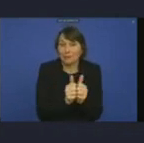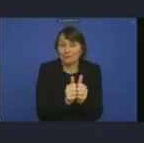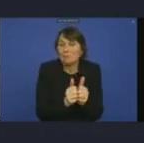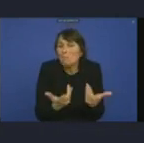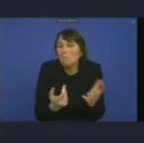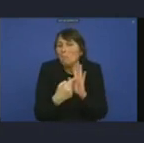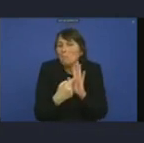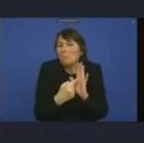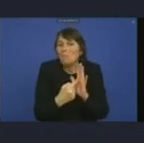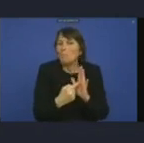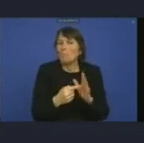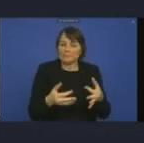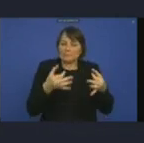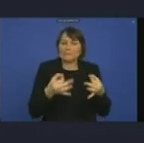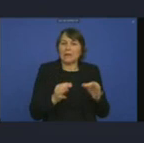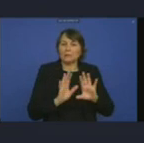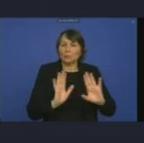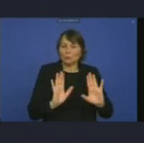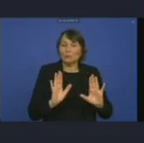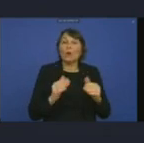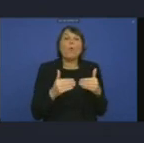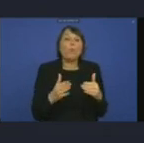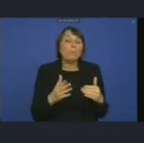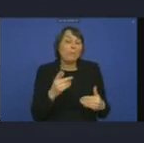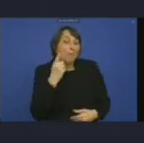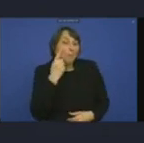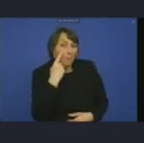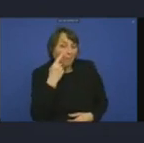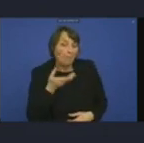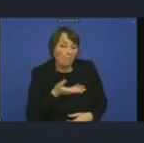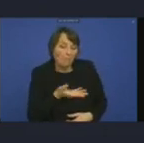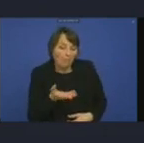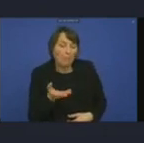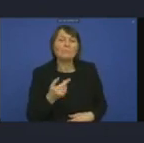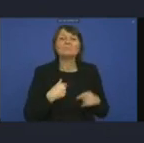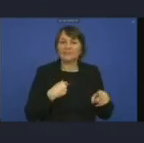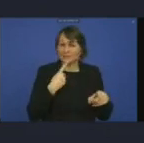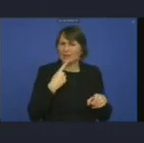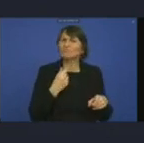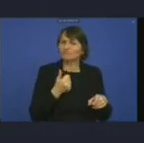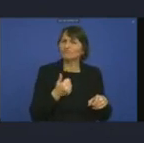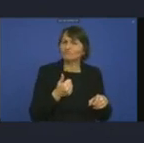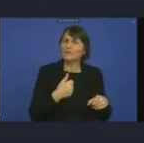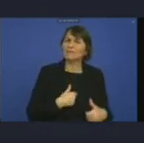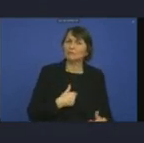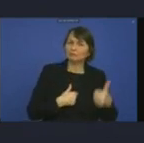and it remains open because there are arguments in favor, there are arguments